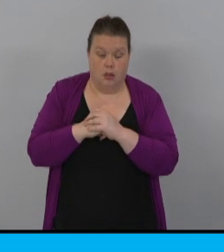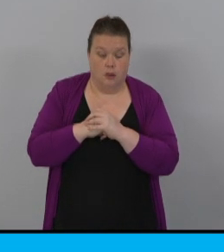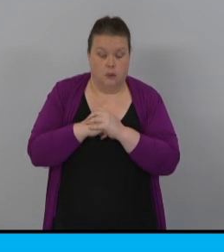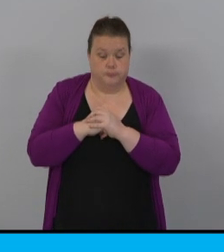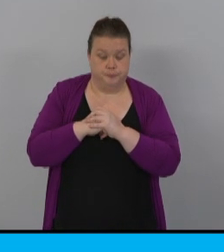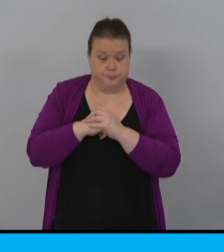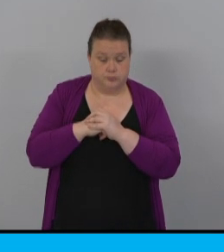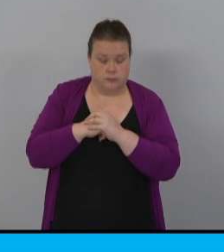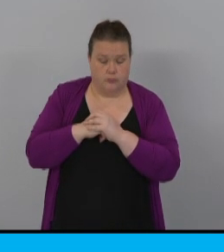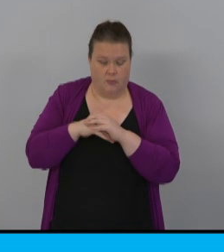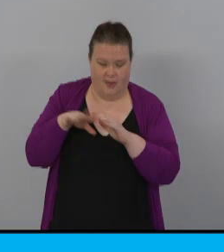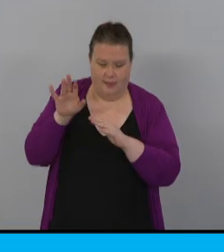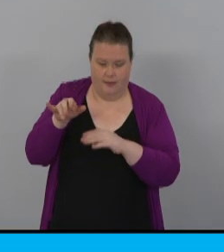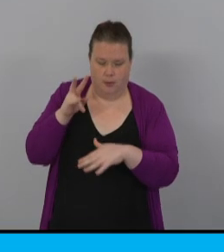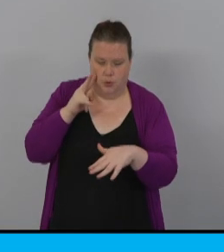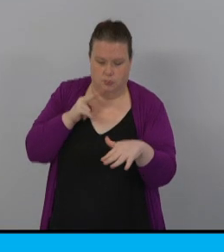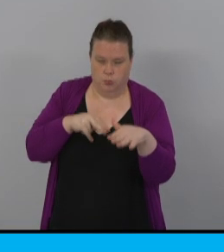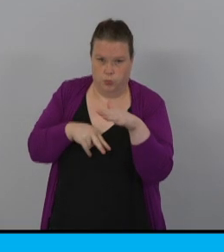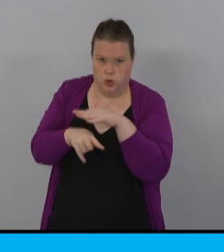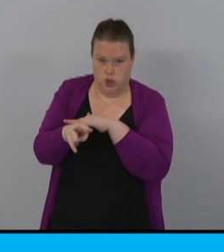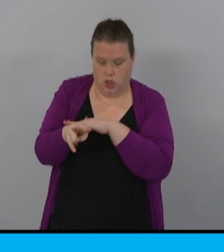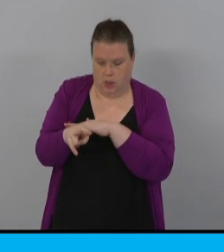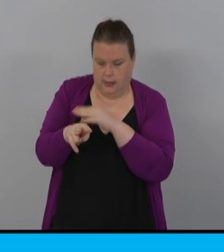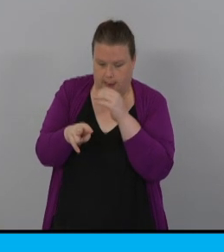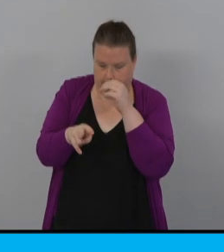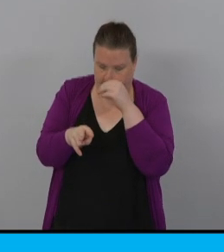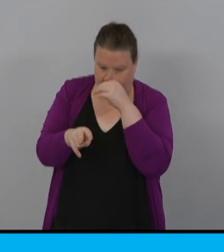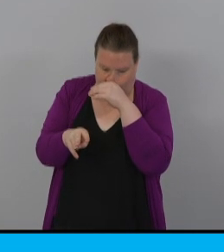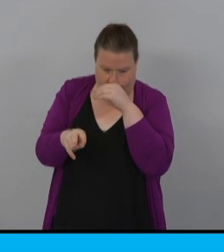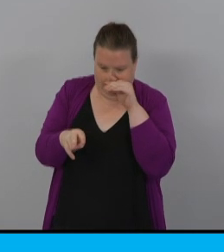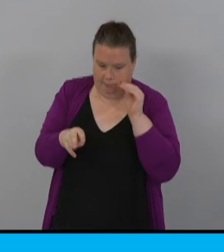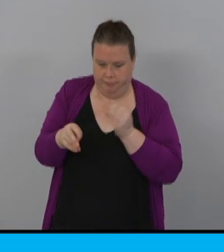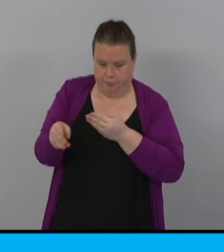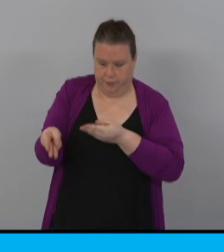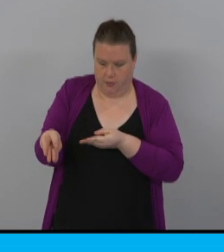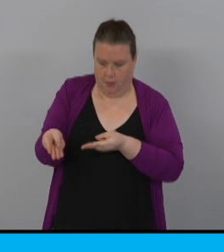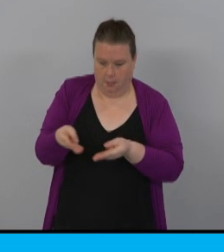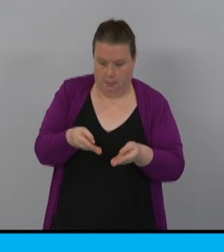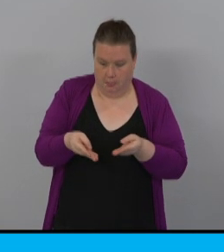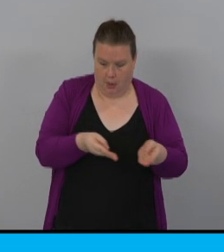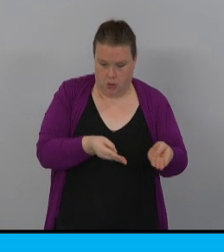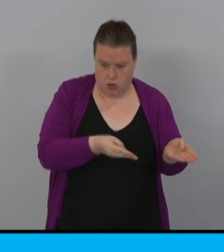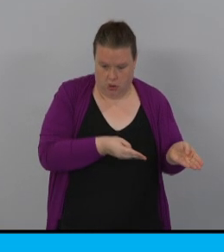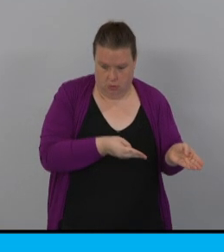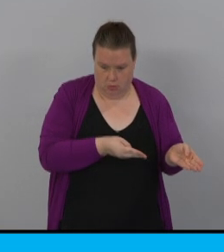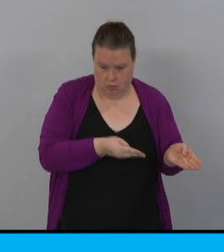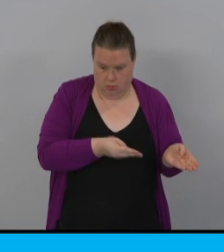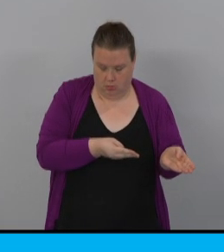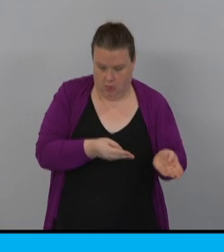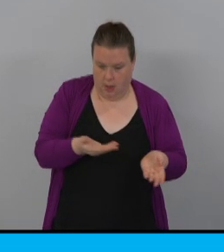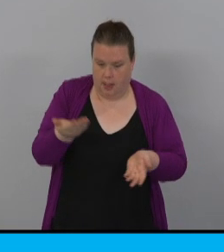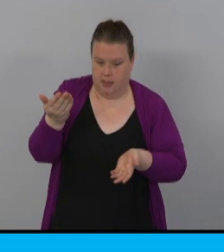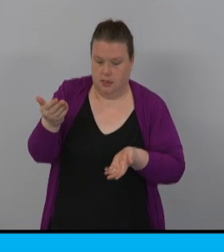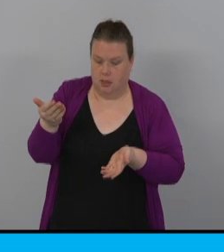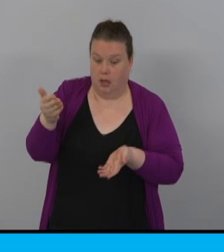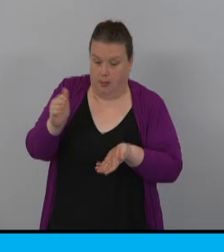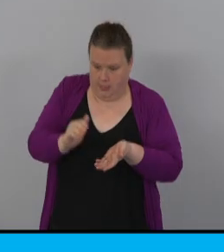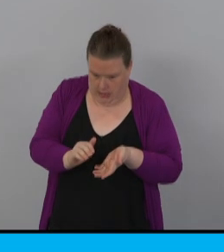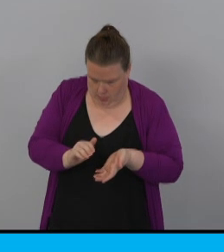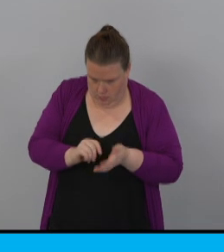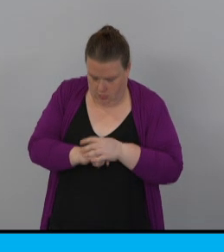that was the projected deficit for budget. That has come down considerably. I had it